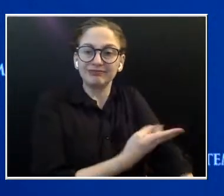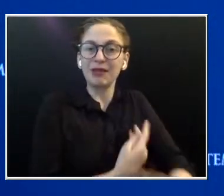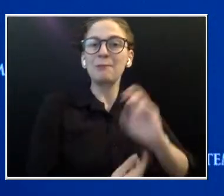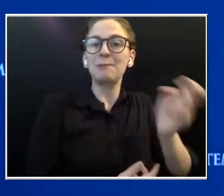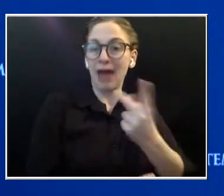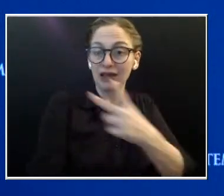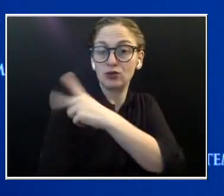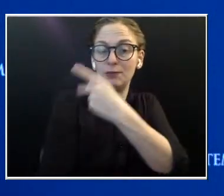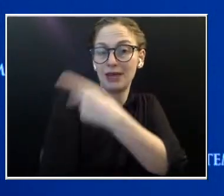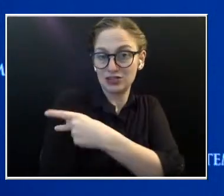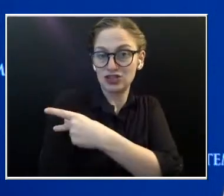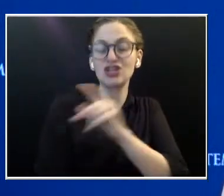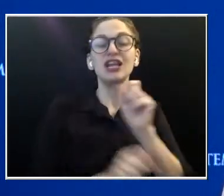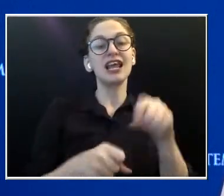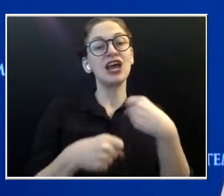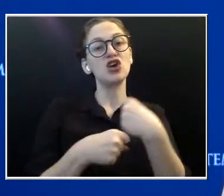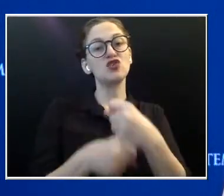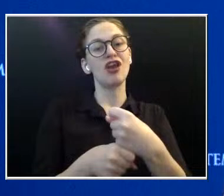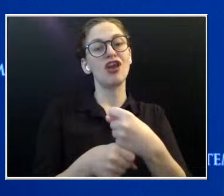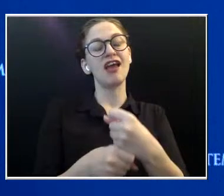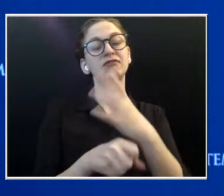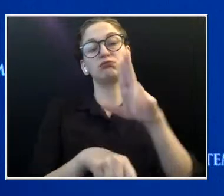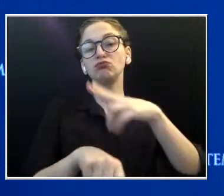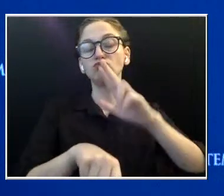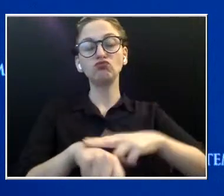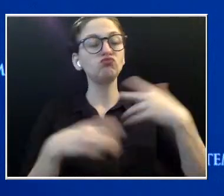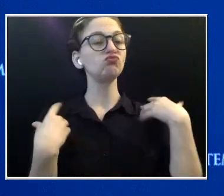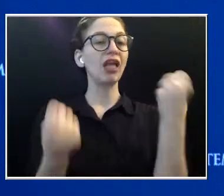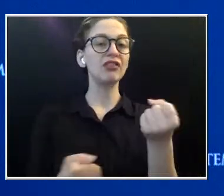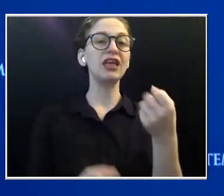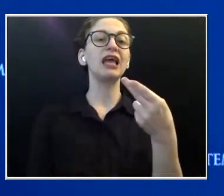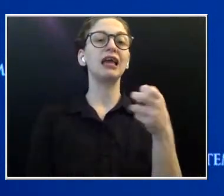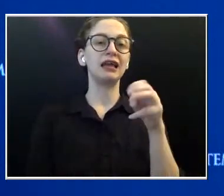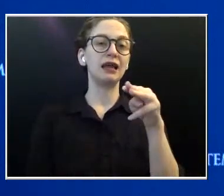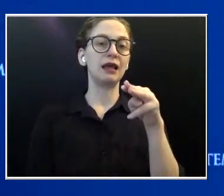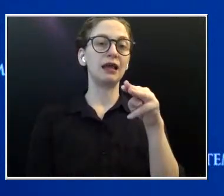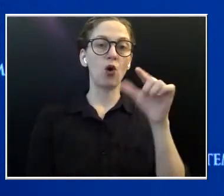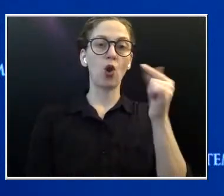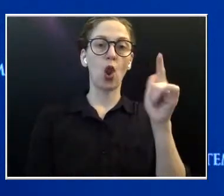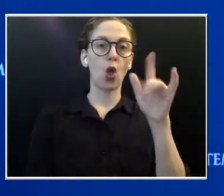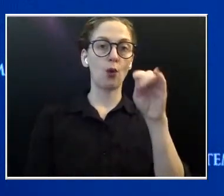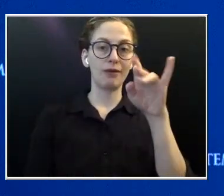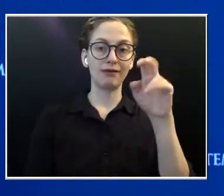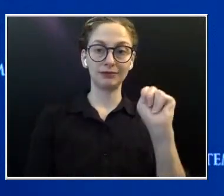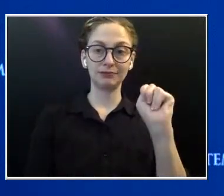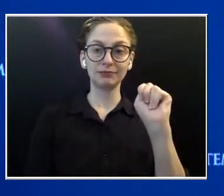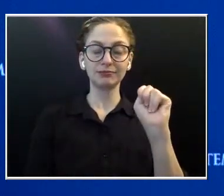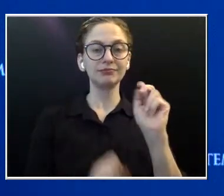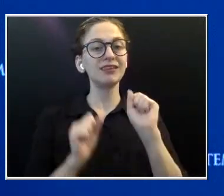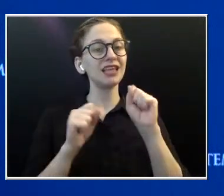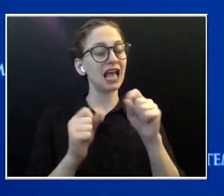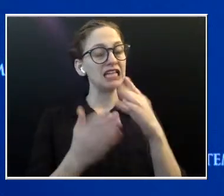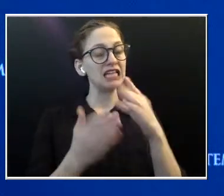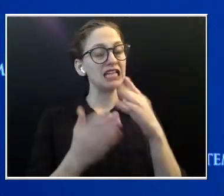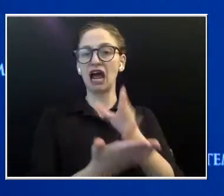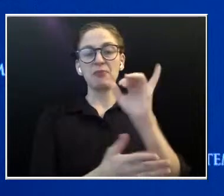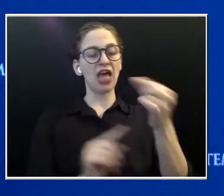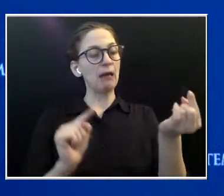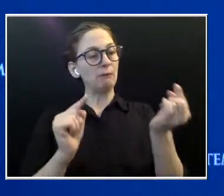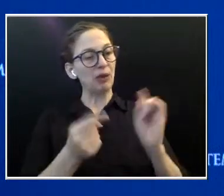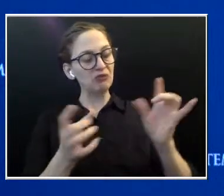healthy hemoglobin for patients and can stop these painful crises, the organ damage that are caused by these painful